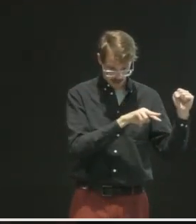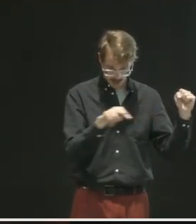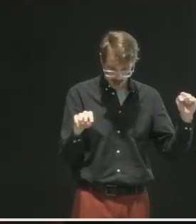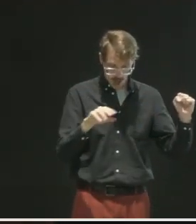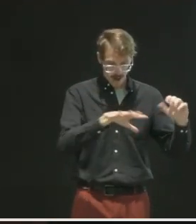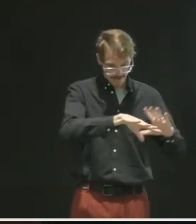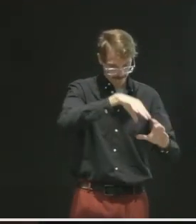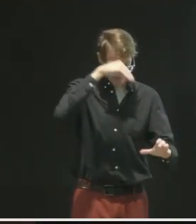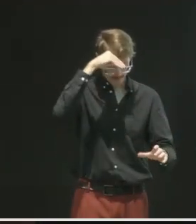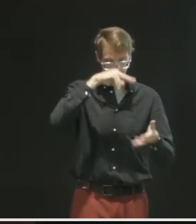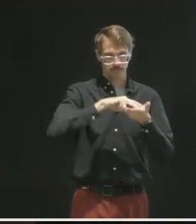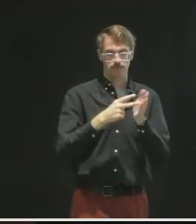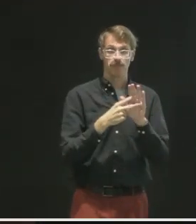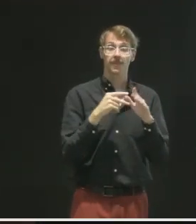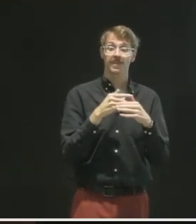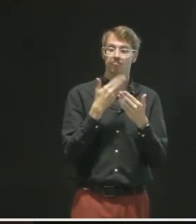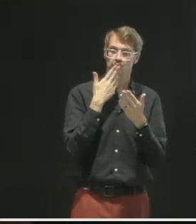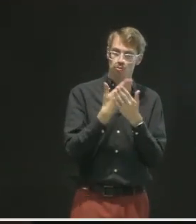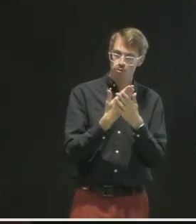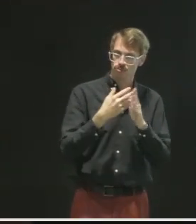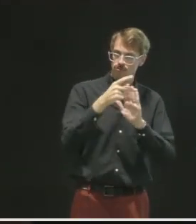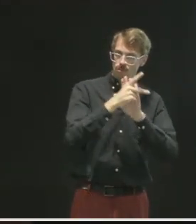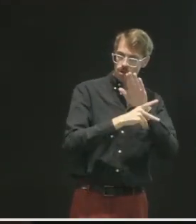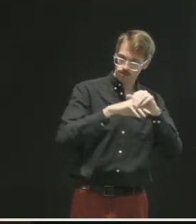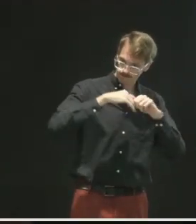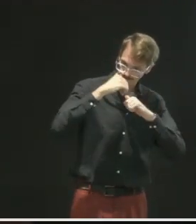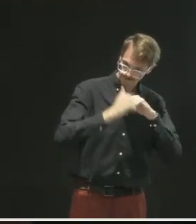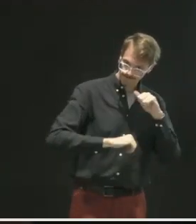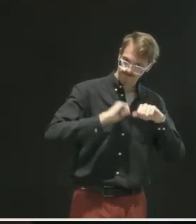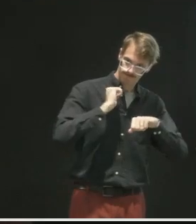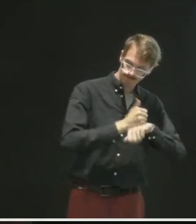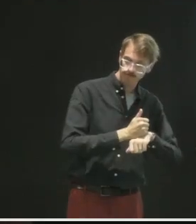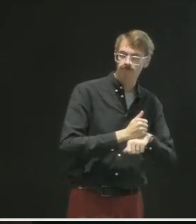to make a good policy and to make